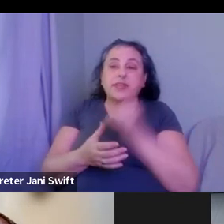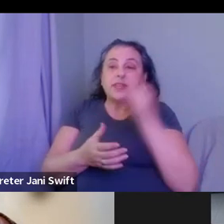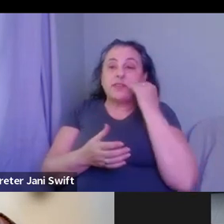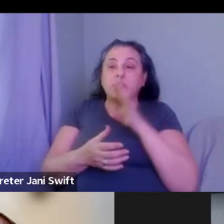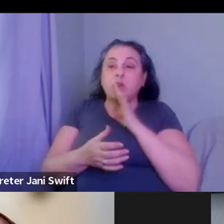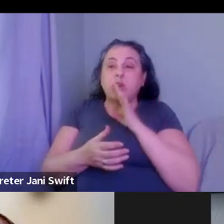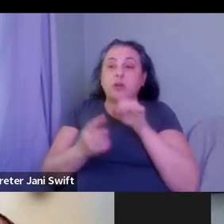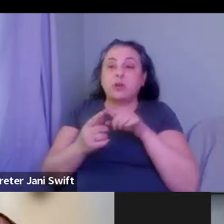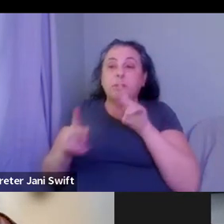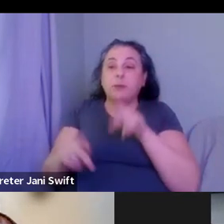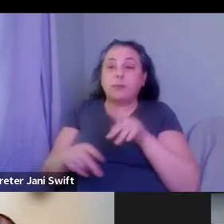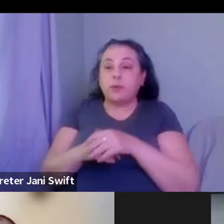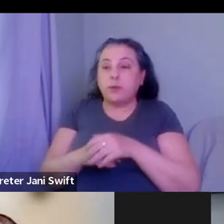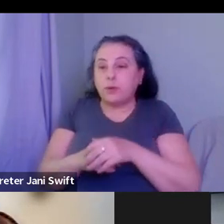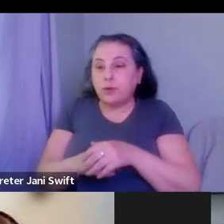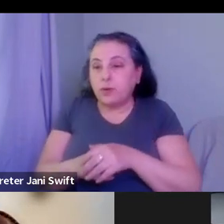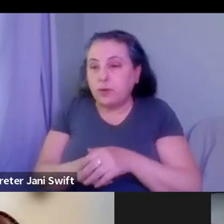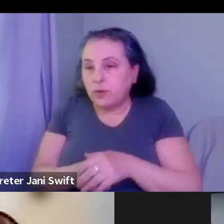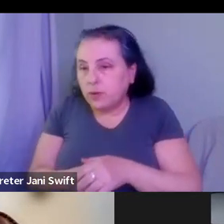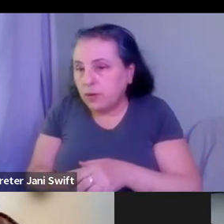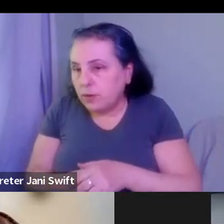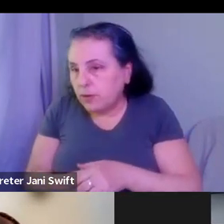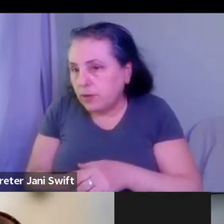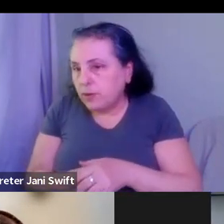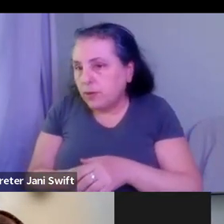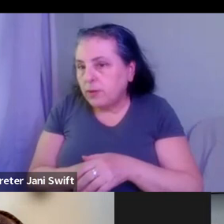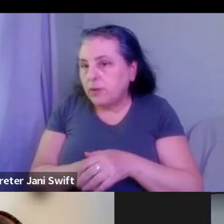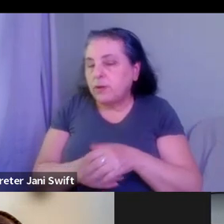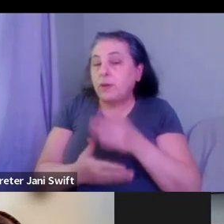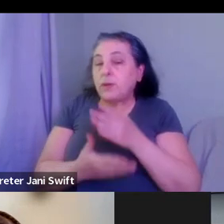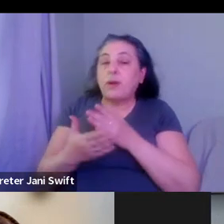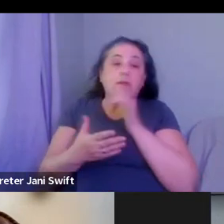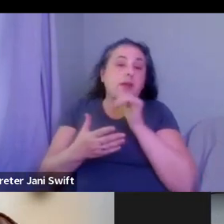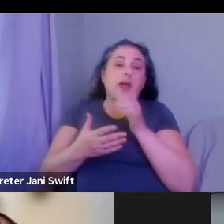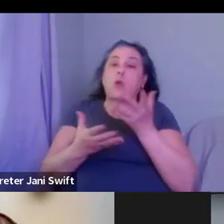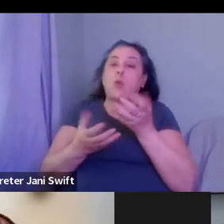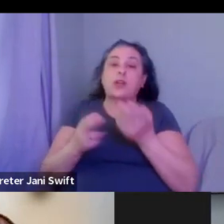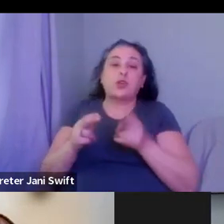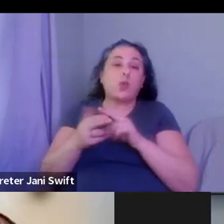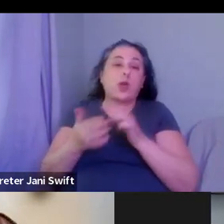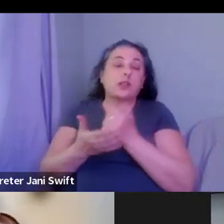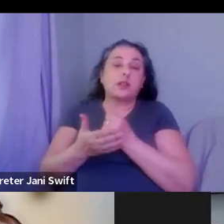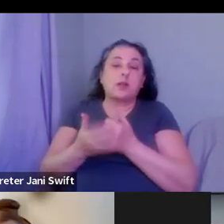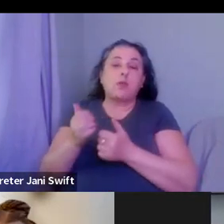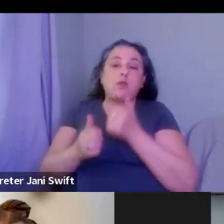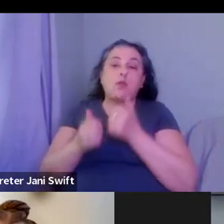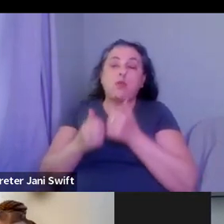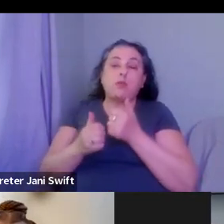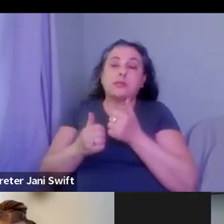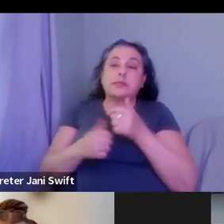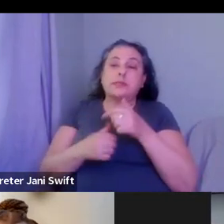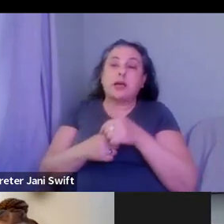to people that are a part of not wanting to raise their wage, they are mostly at